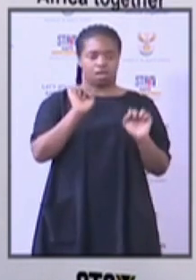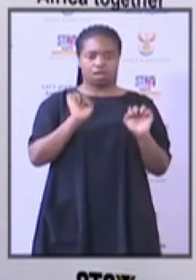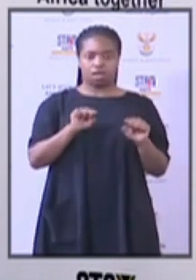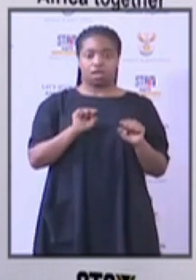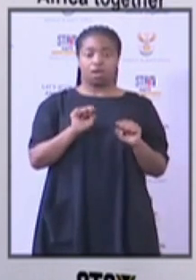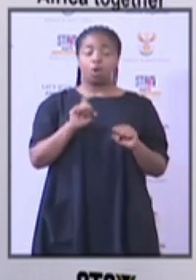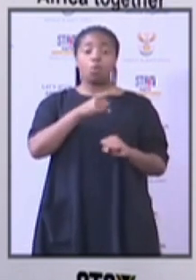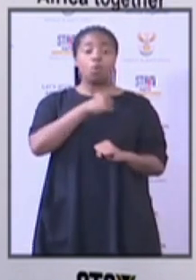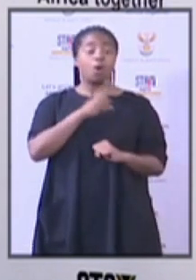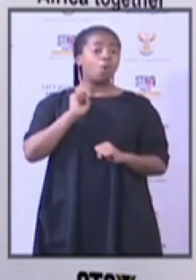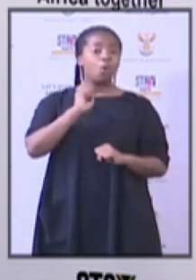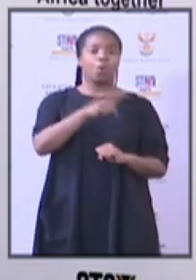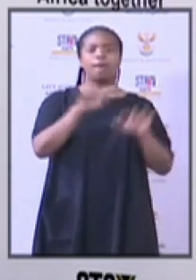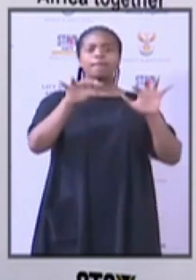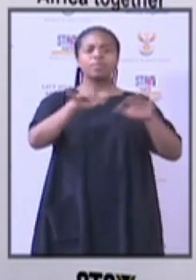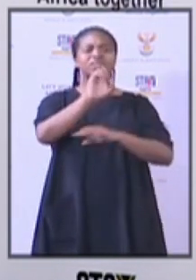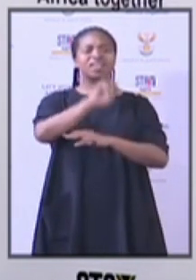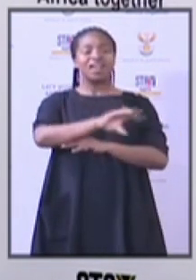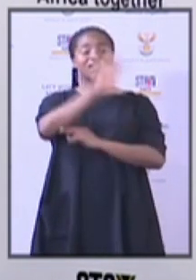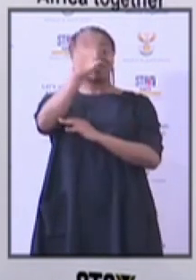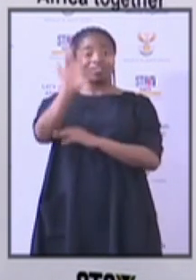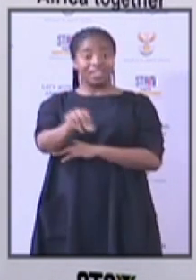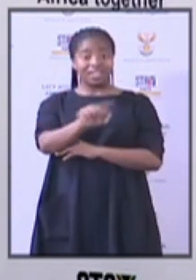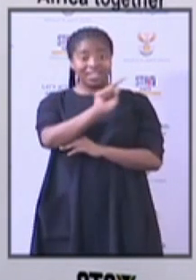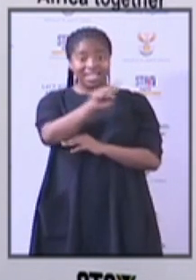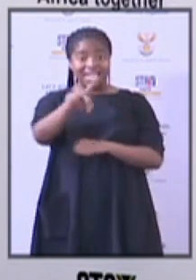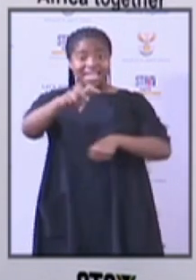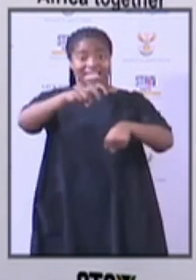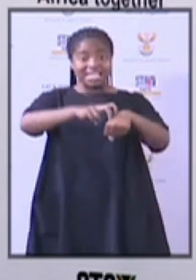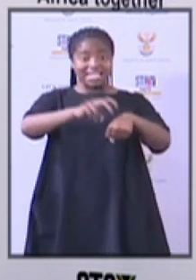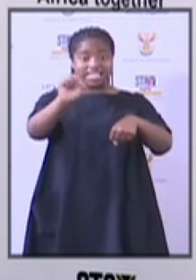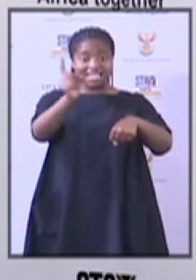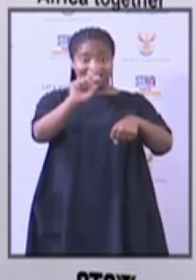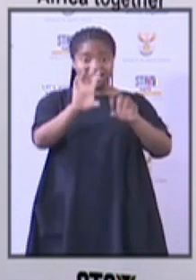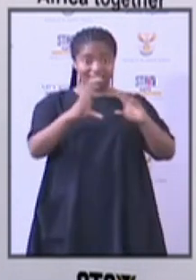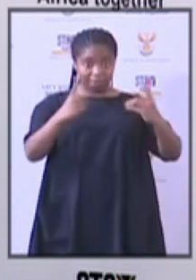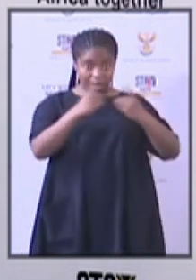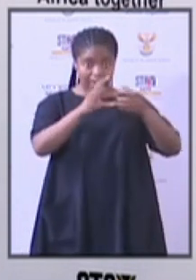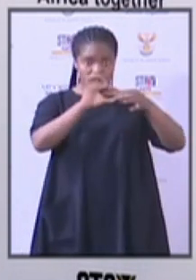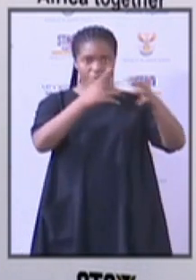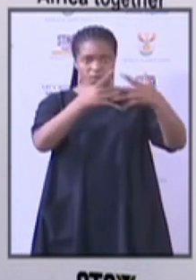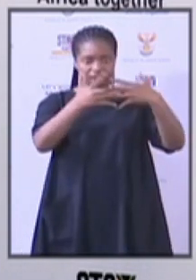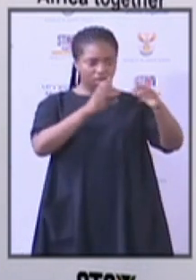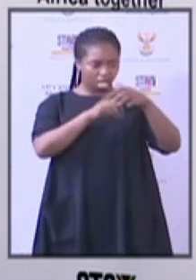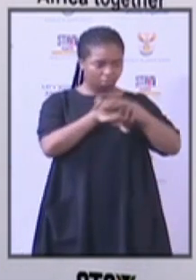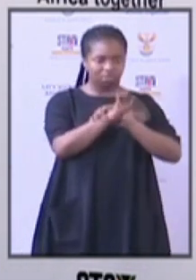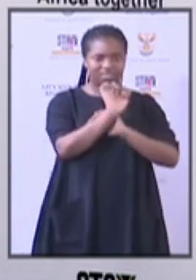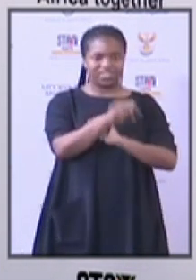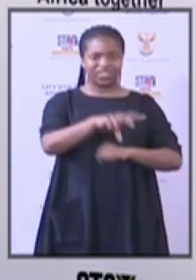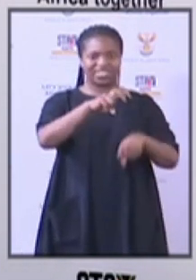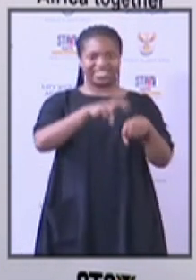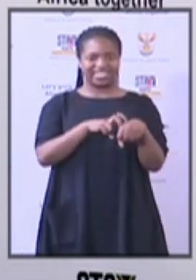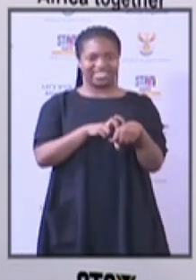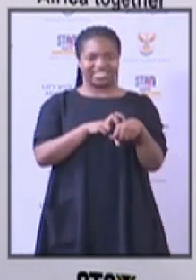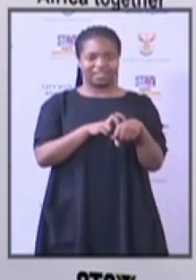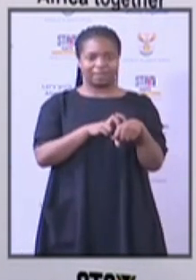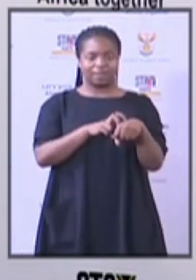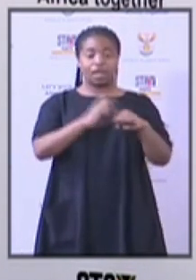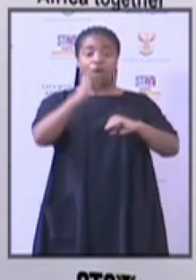every South African at some stage in their life will need Home Affairs offices. So our offices are